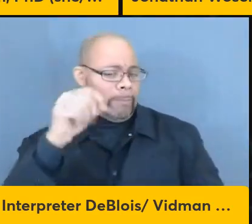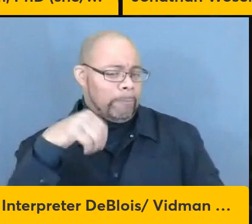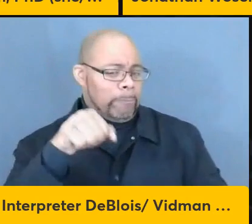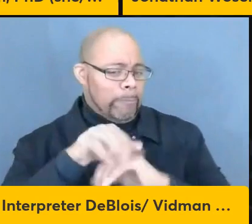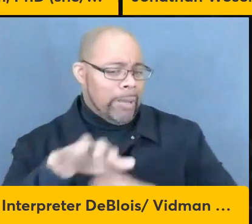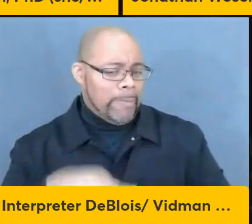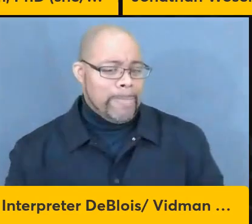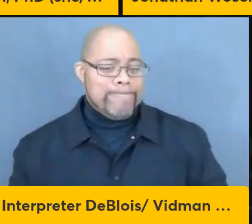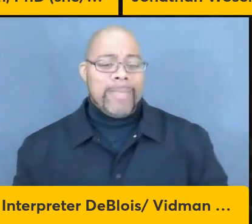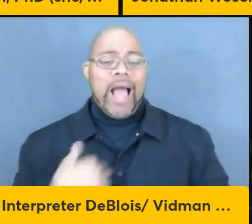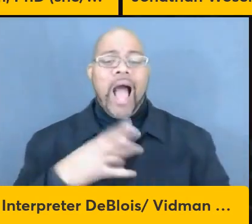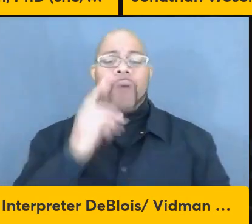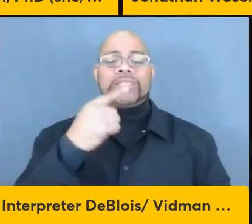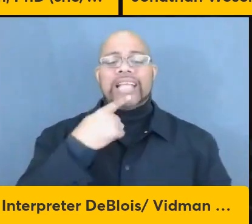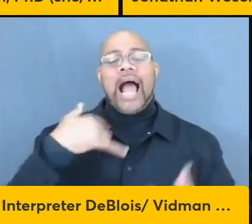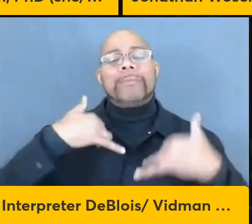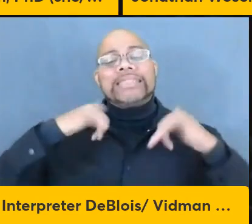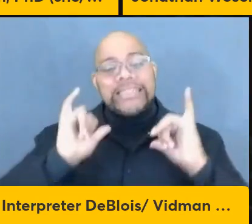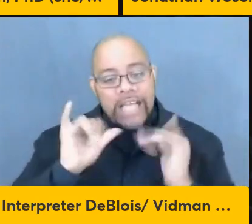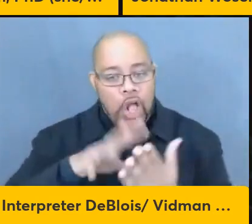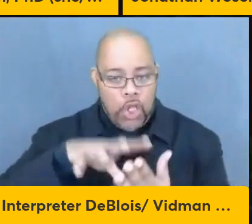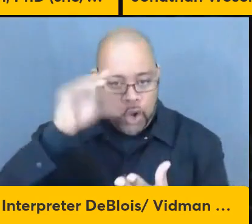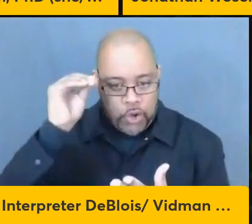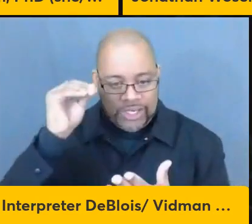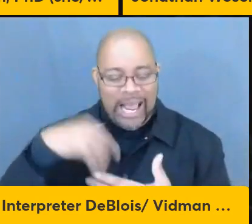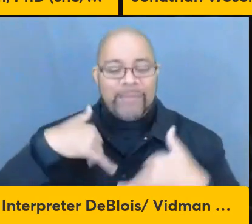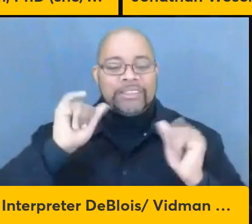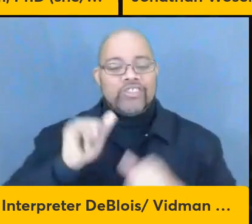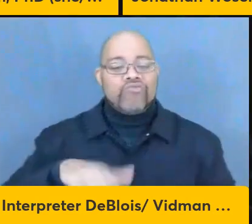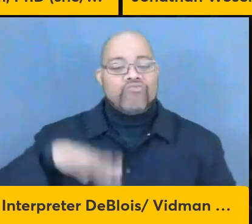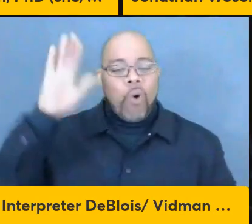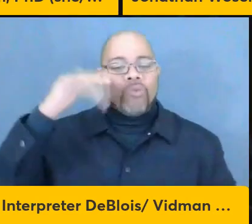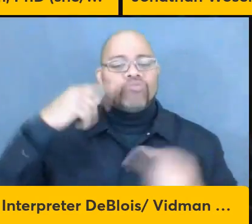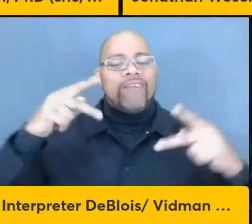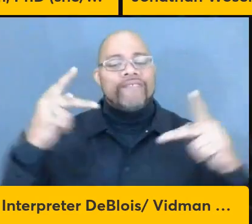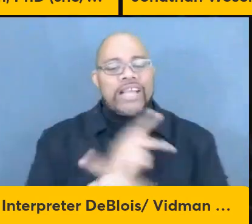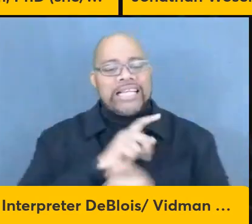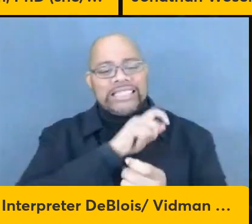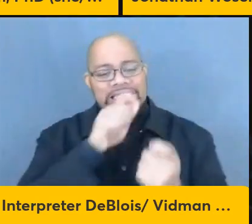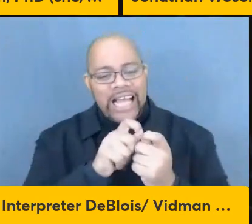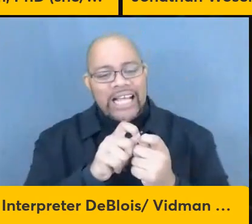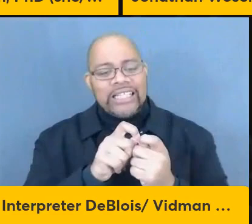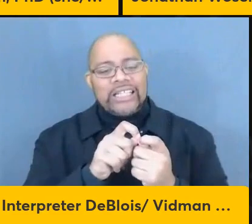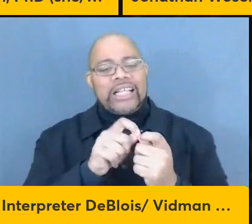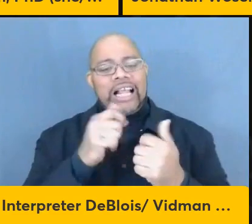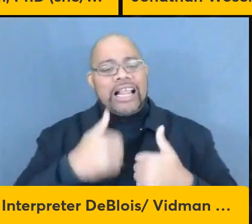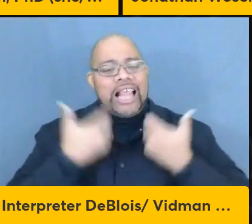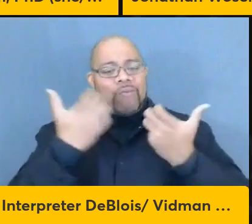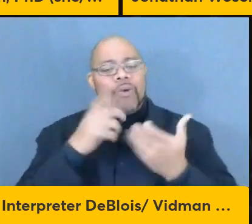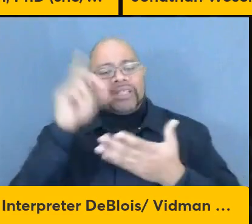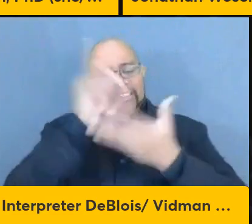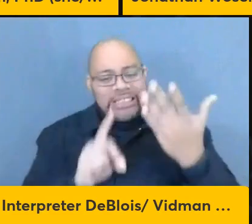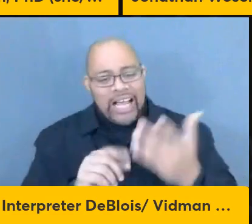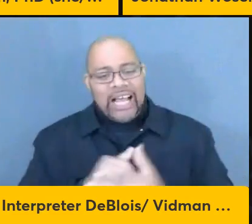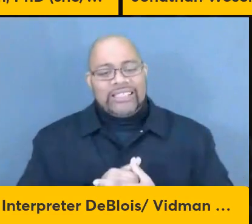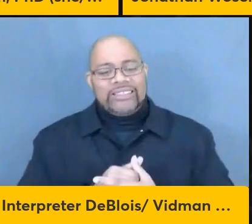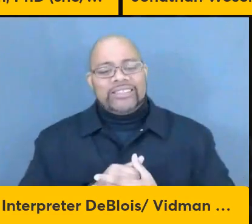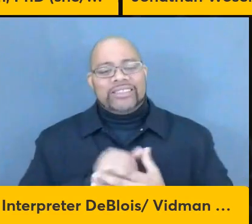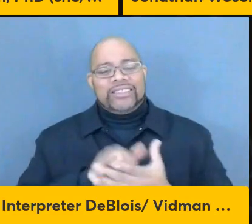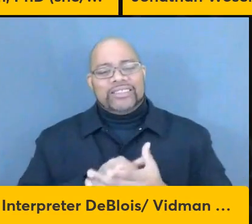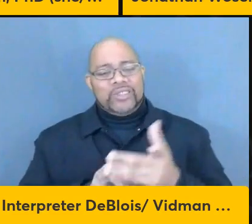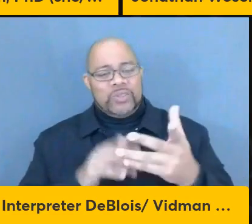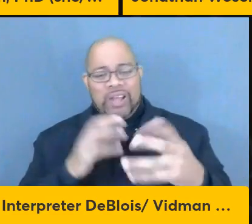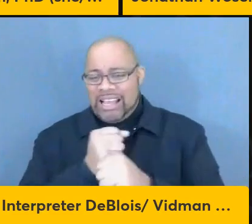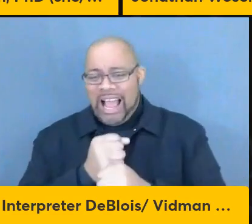I would say that I'm still learning. I'm still growing. We're still trying to figure out exactly the life we want to design as a career, that kind of stuff. But you've got